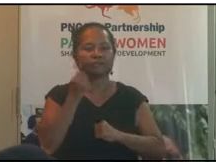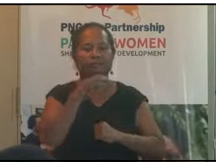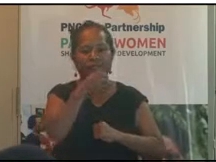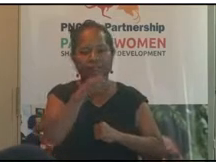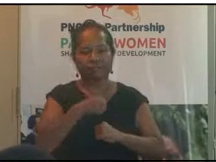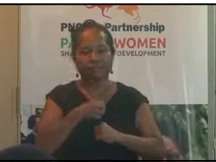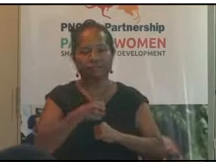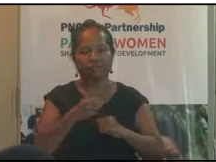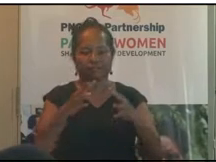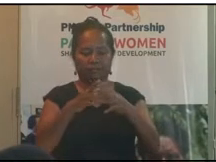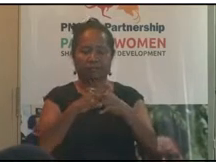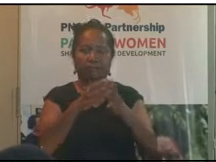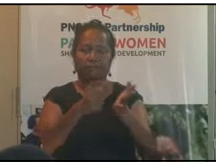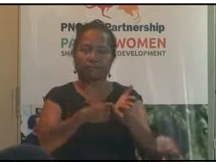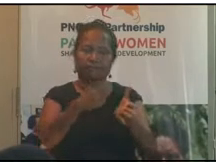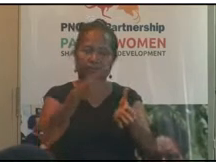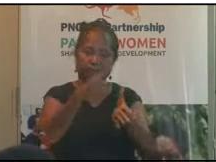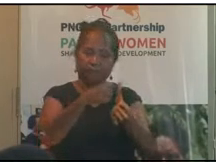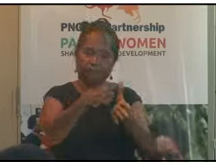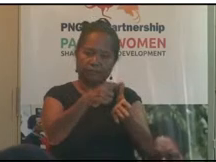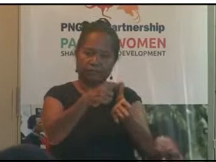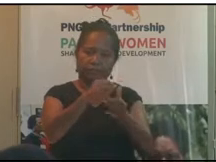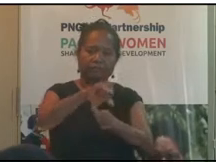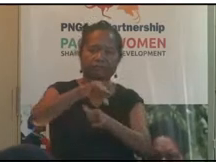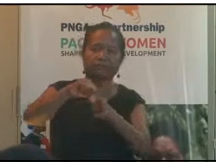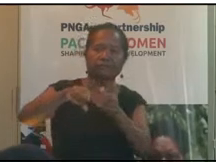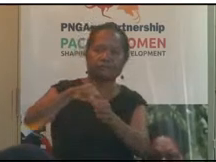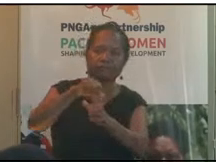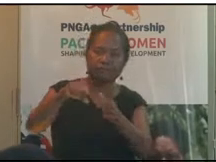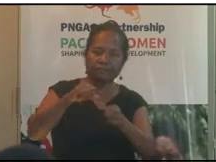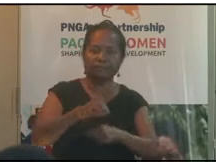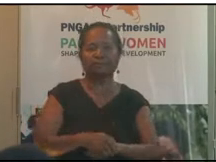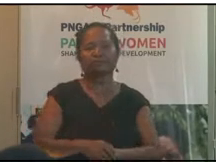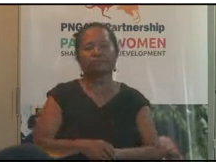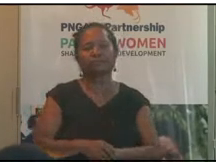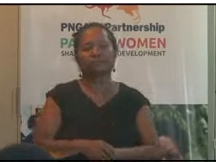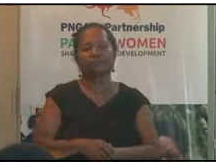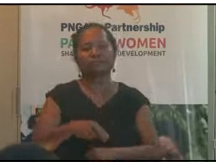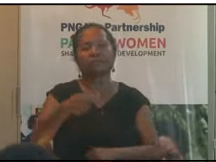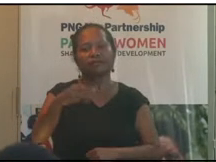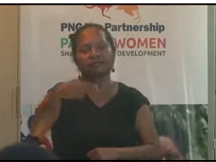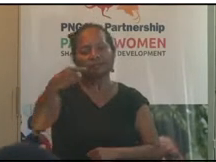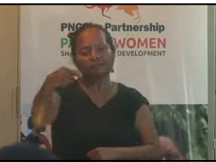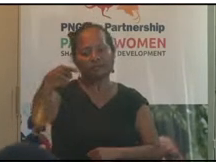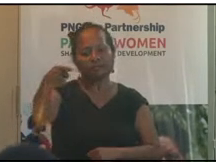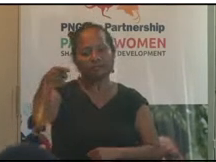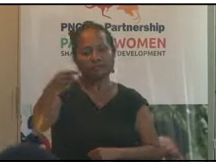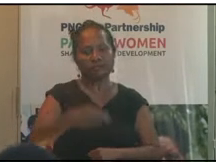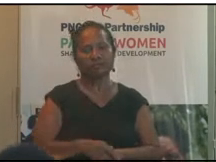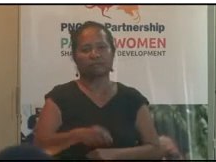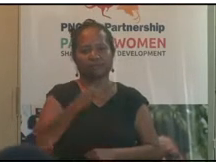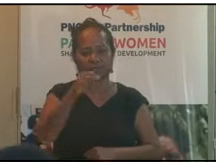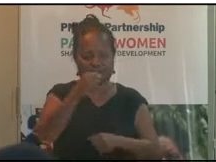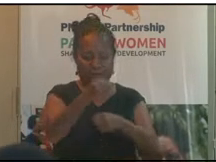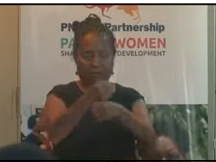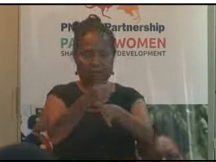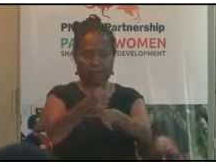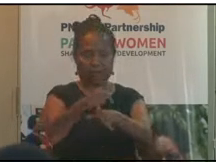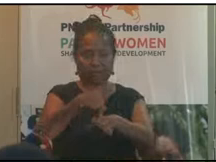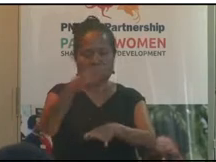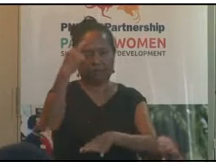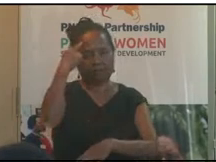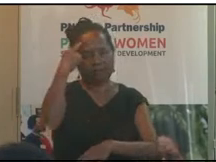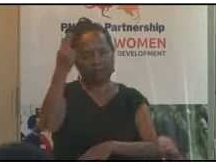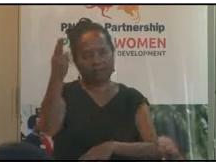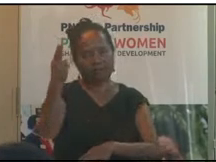The WRAM founders saw a need to effectively and consistently remind government of gender issues in the country and its